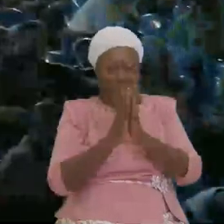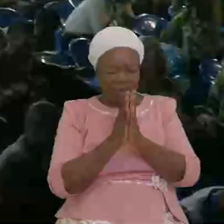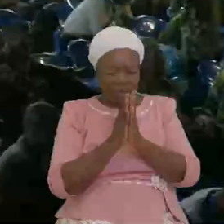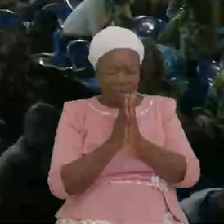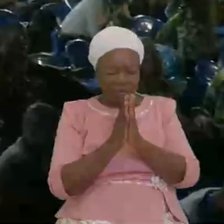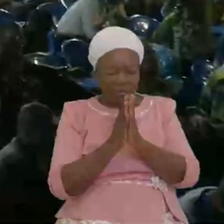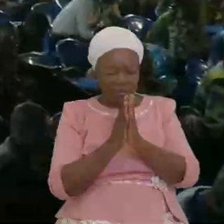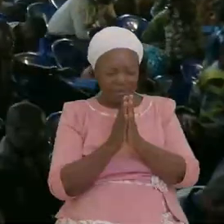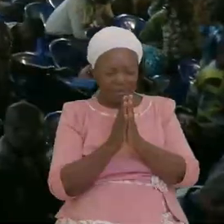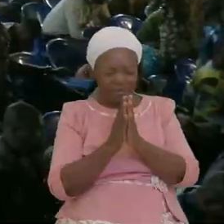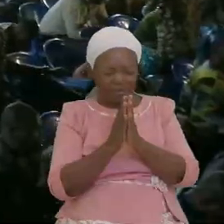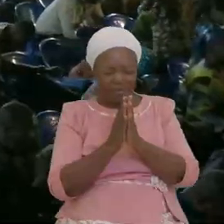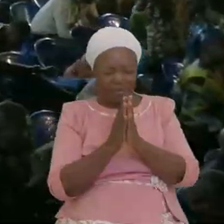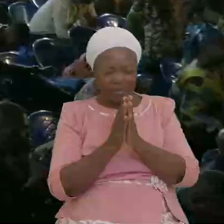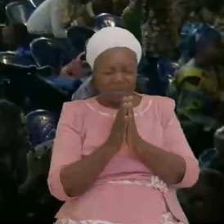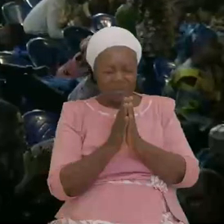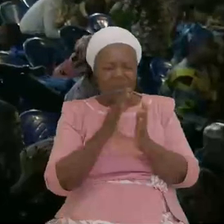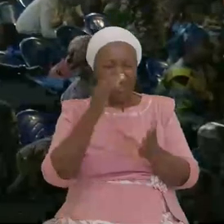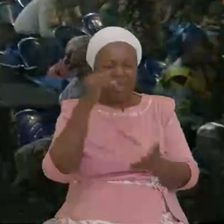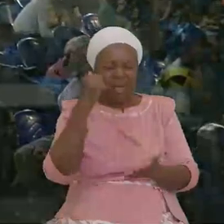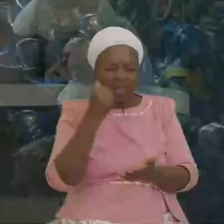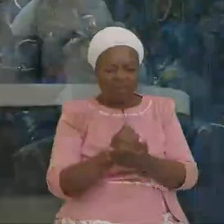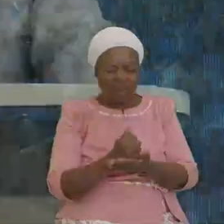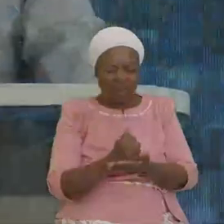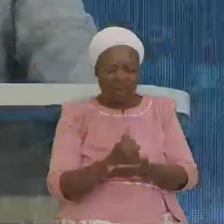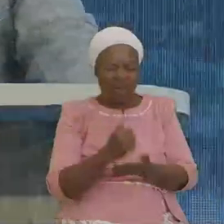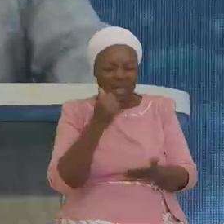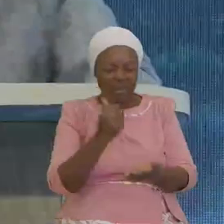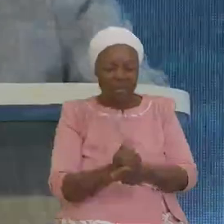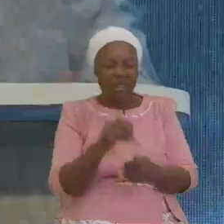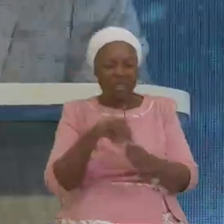Au nom de Jésus, nous prions.